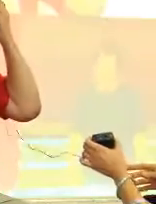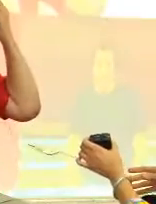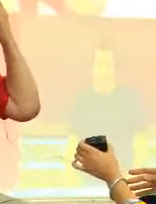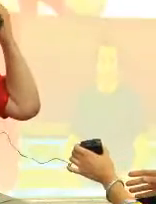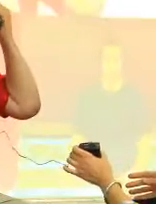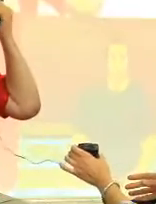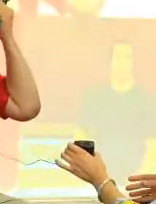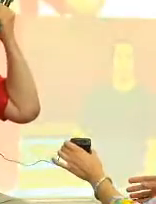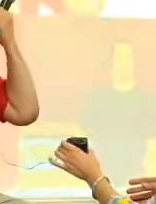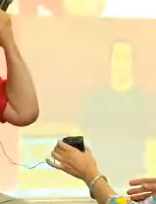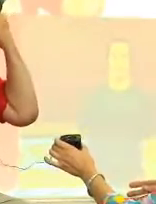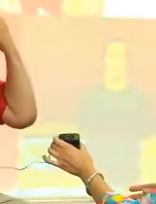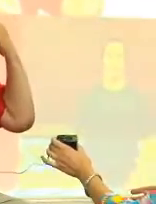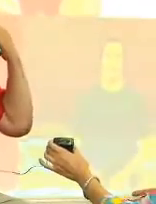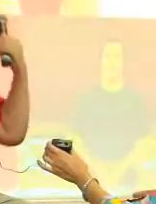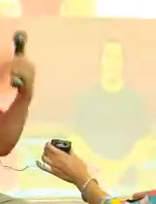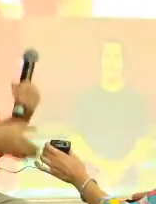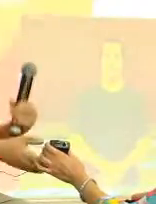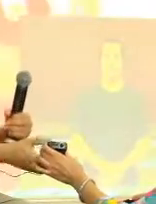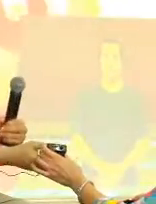Okay.